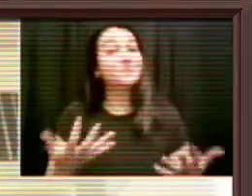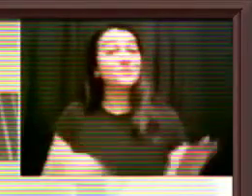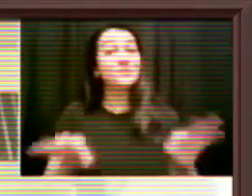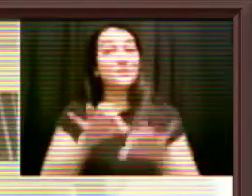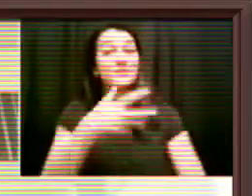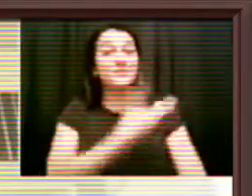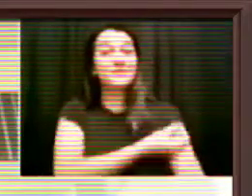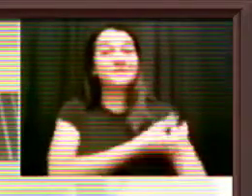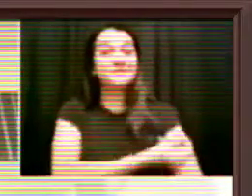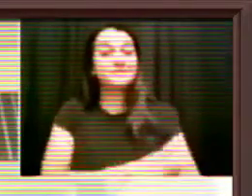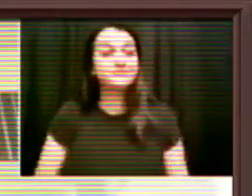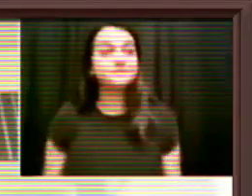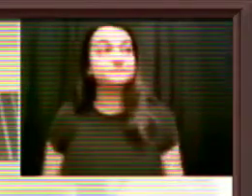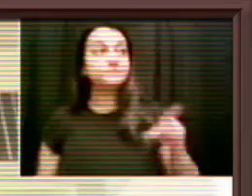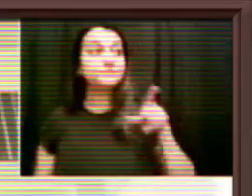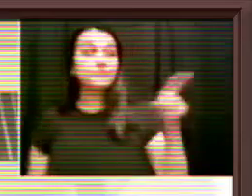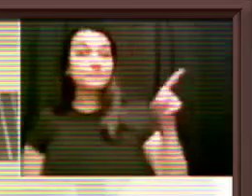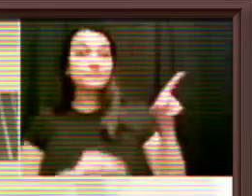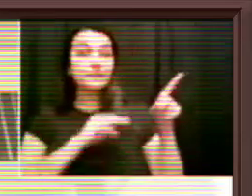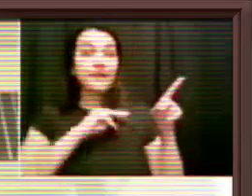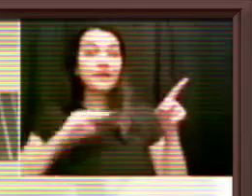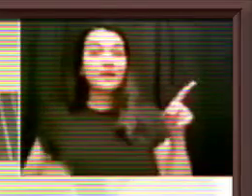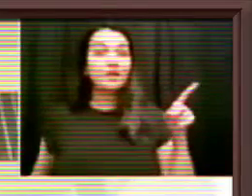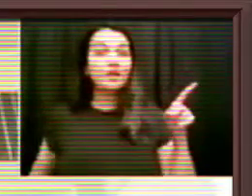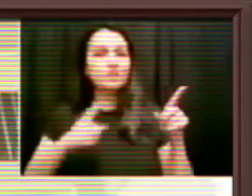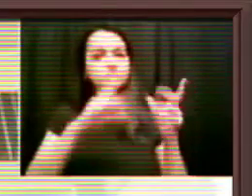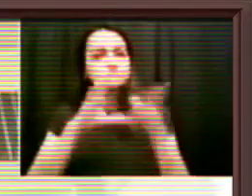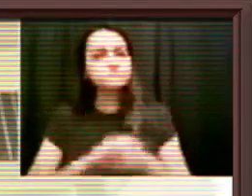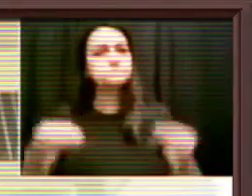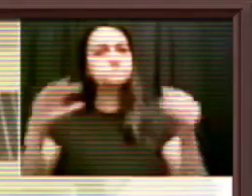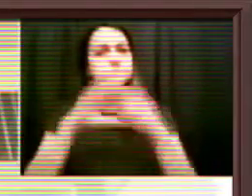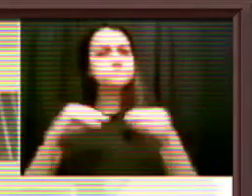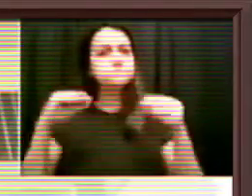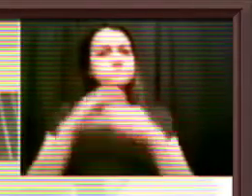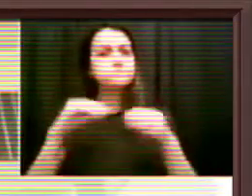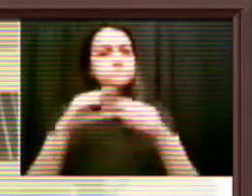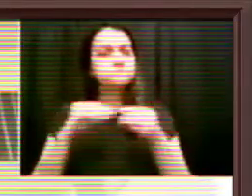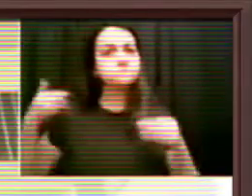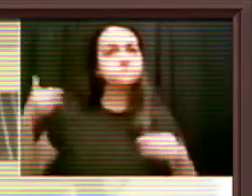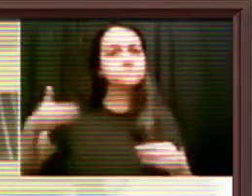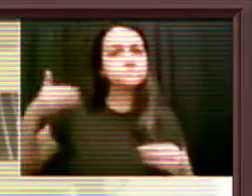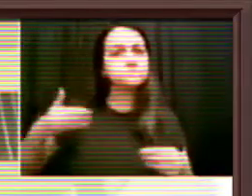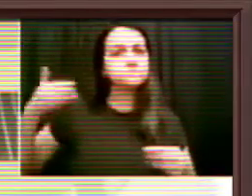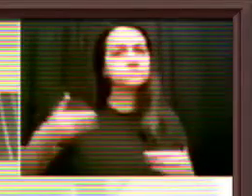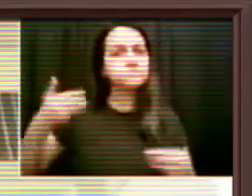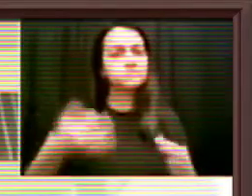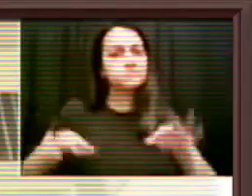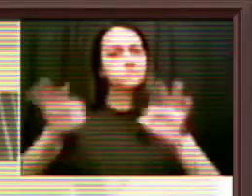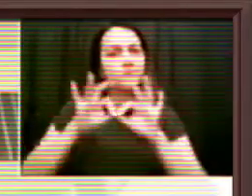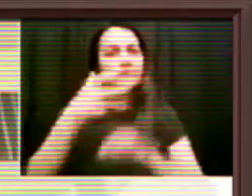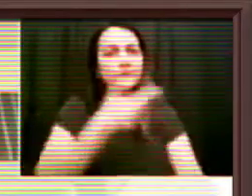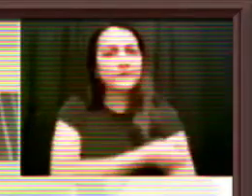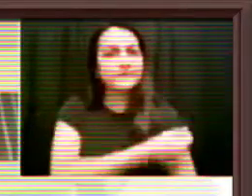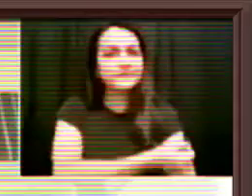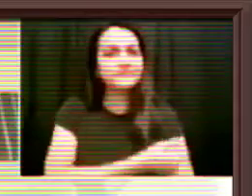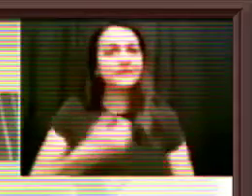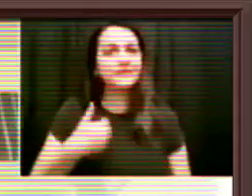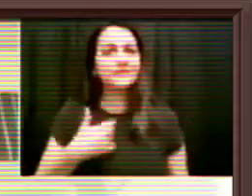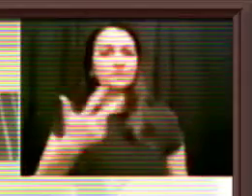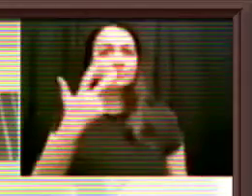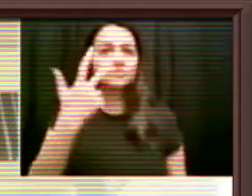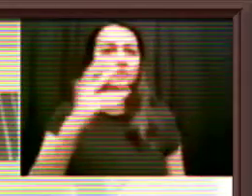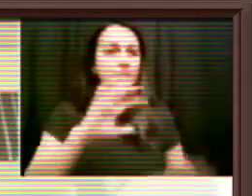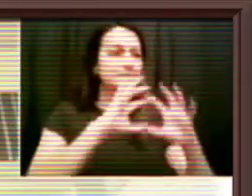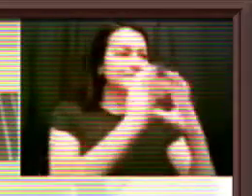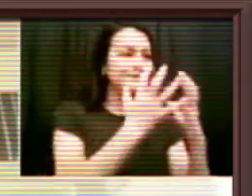that. And they'll argue you to the end of time, not making any damn sense.